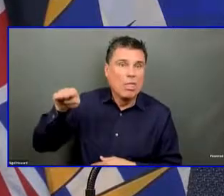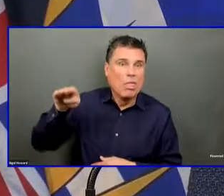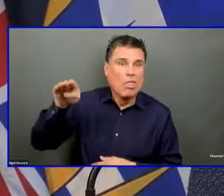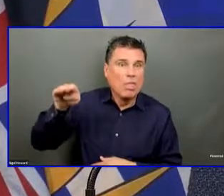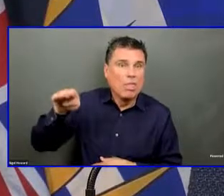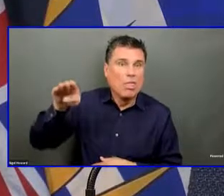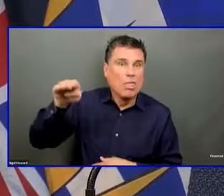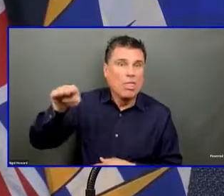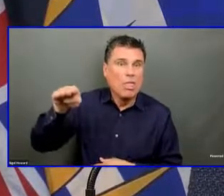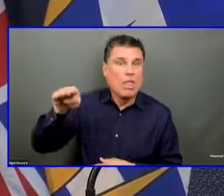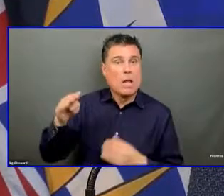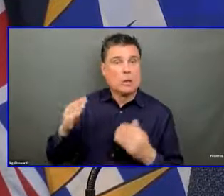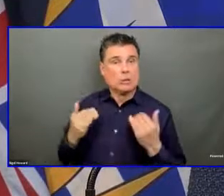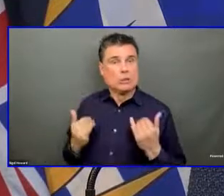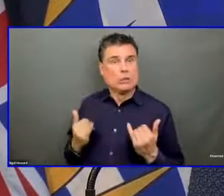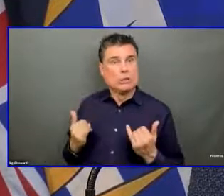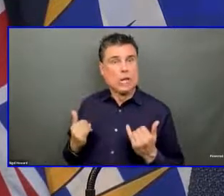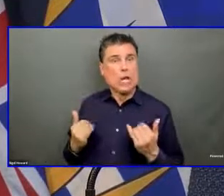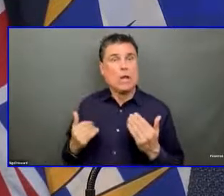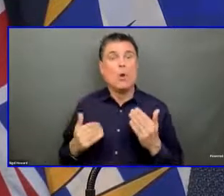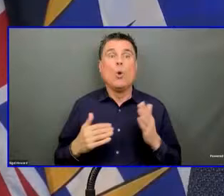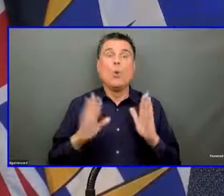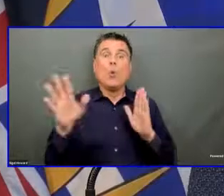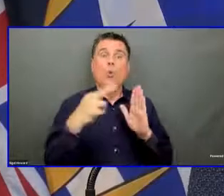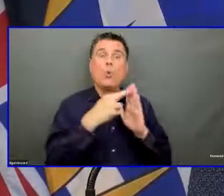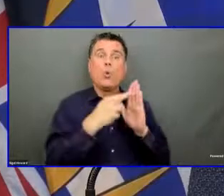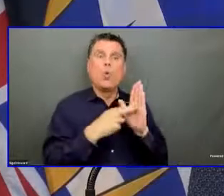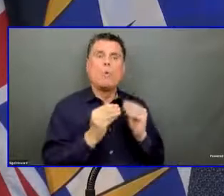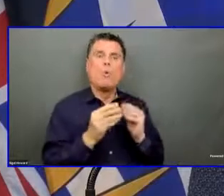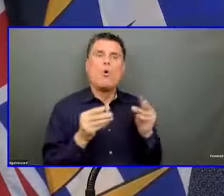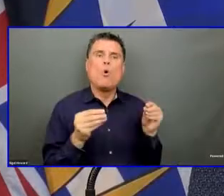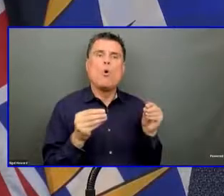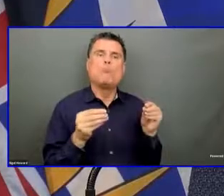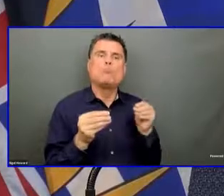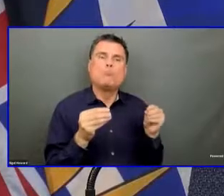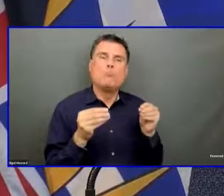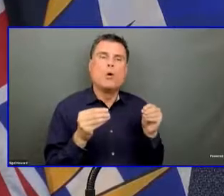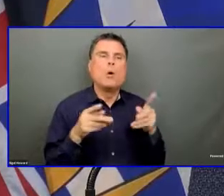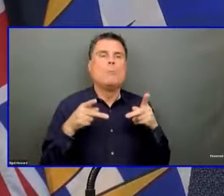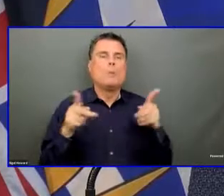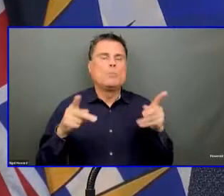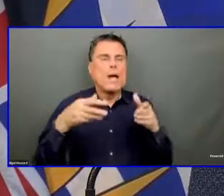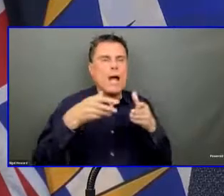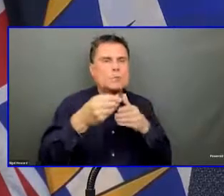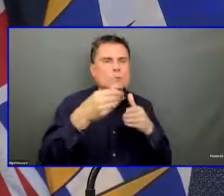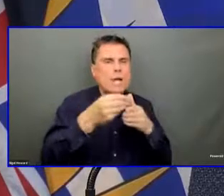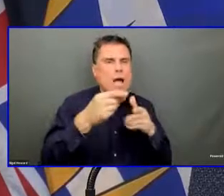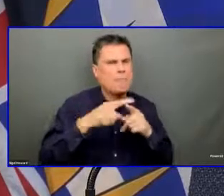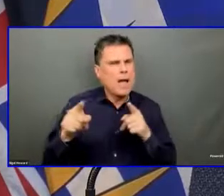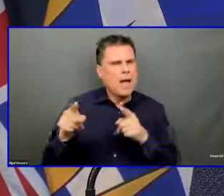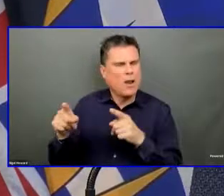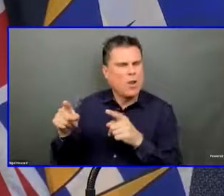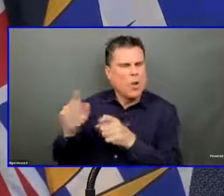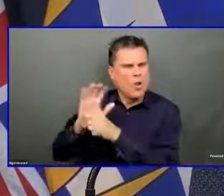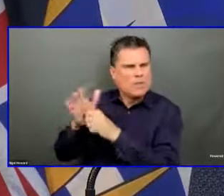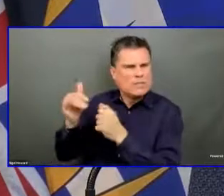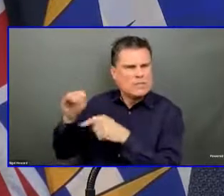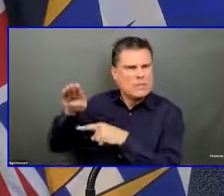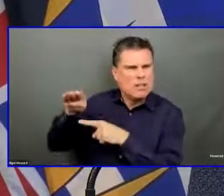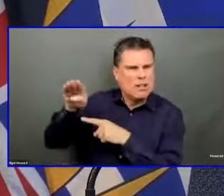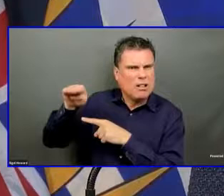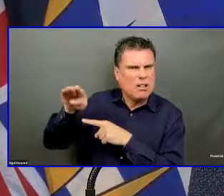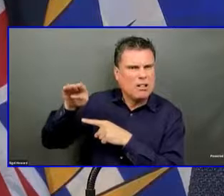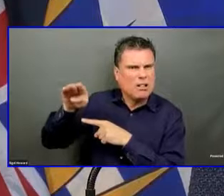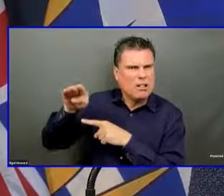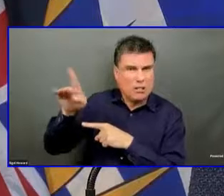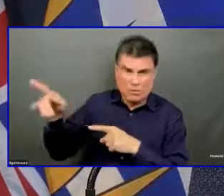of having gatherings outdoors of up to 10 people? Is it the warmer weather? The disease won't transmit